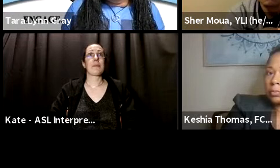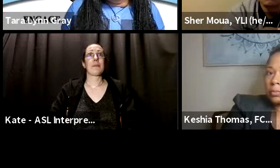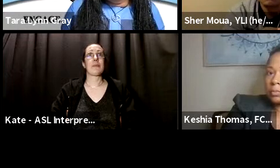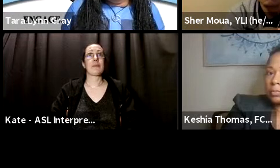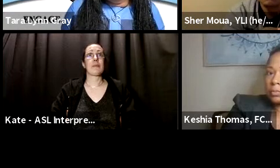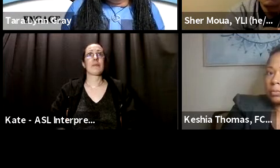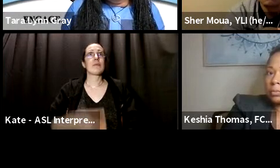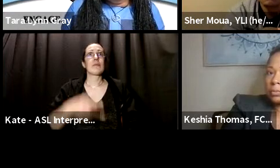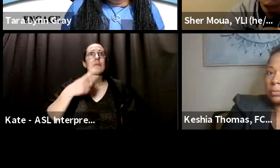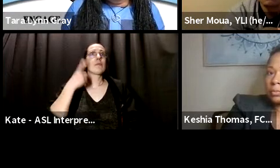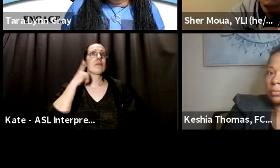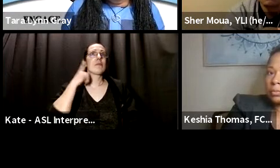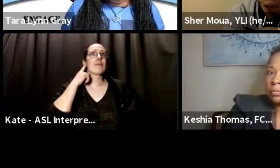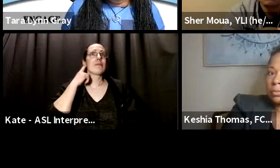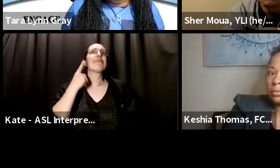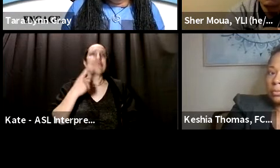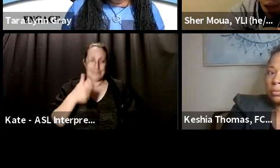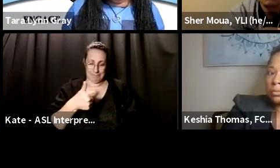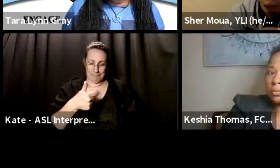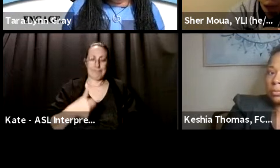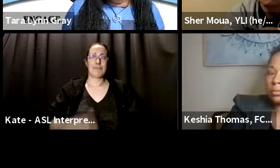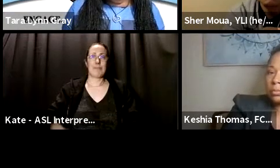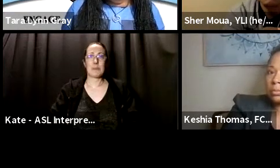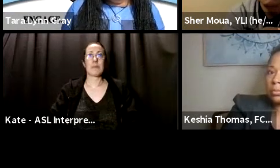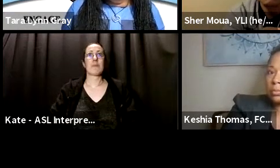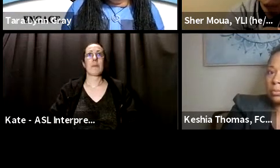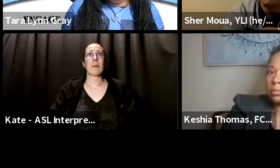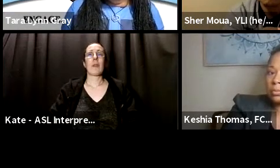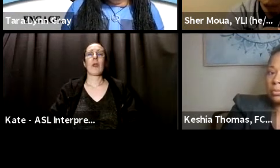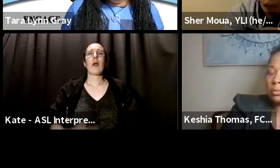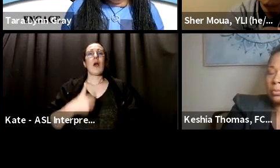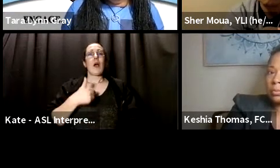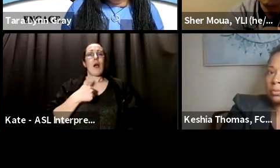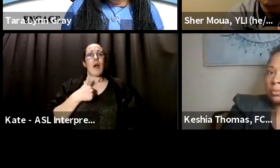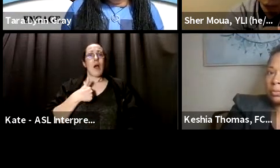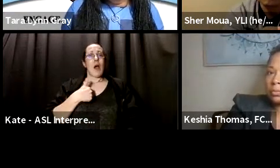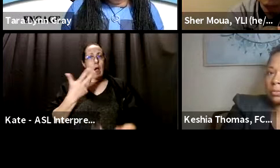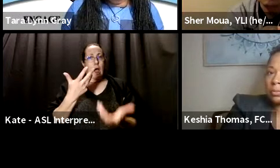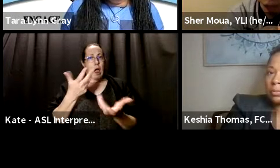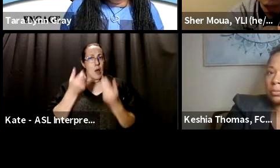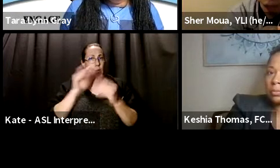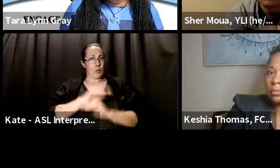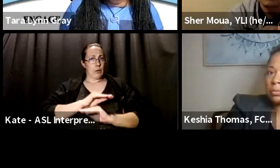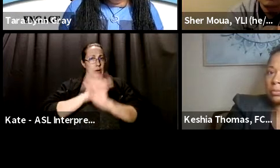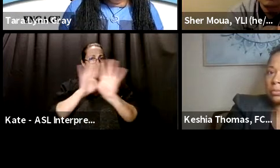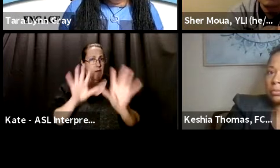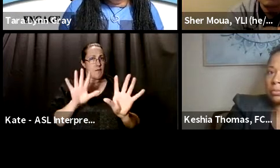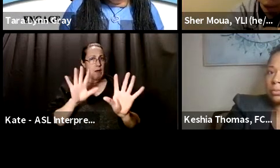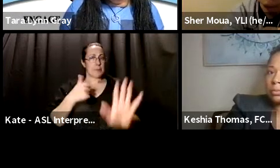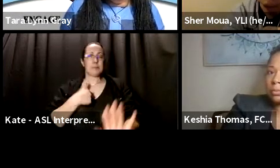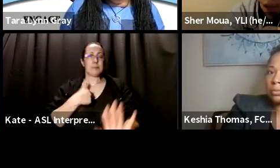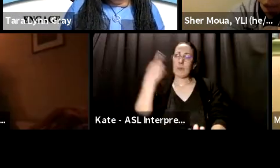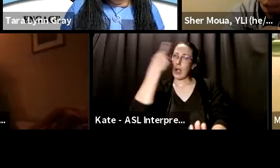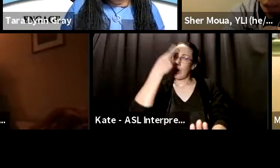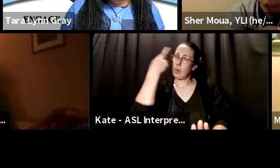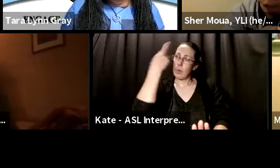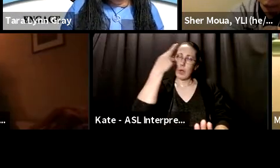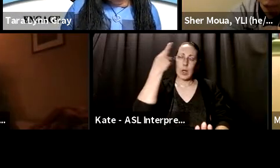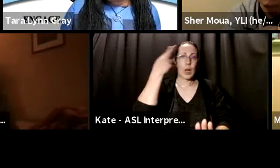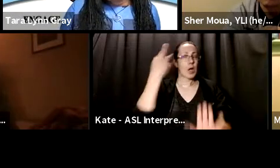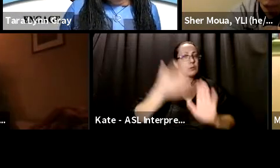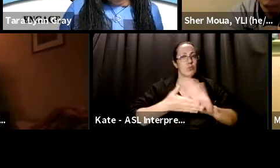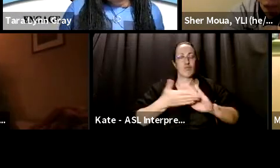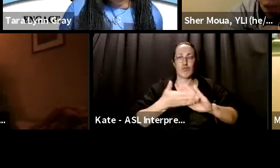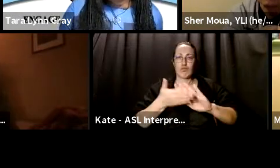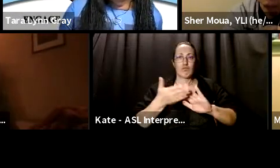You're on mute, Amy. There you go. Thank you. No, if I could just try and clarify, and I do realize that the operations runs